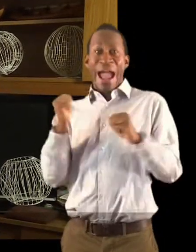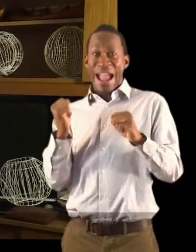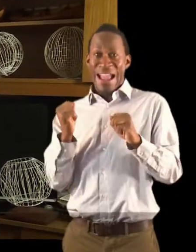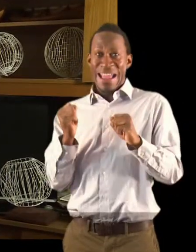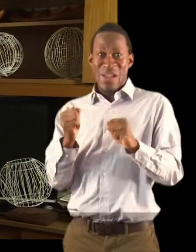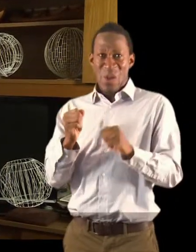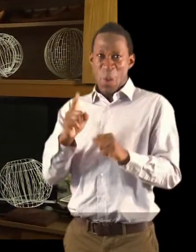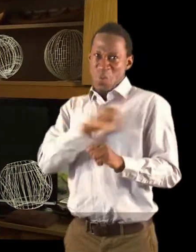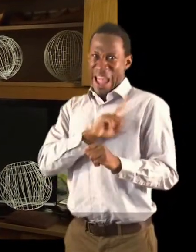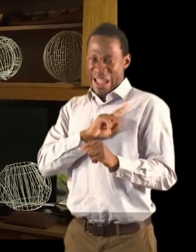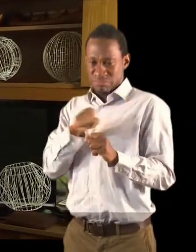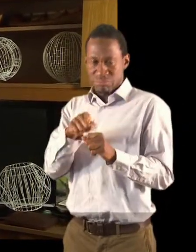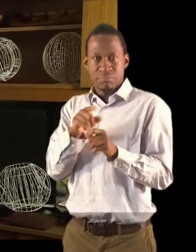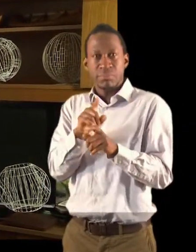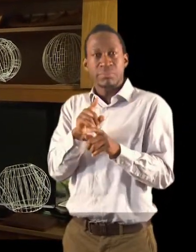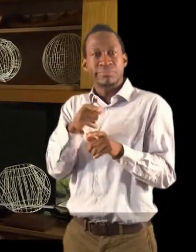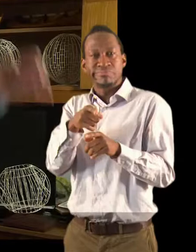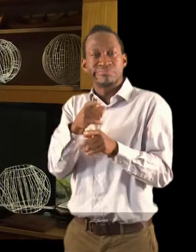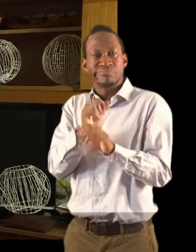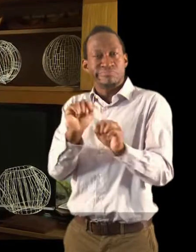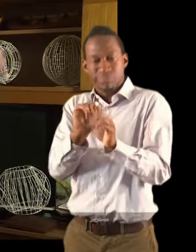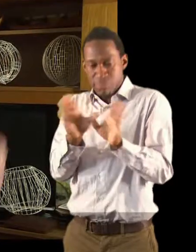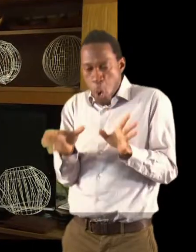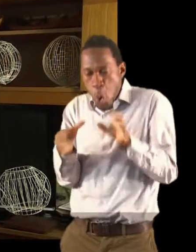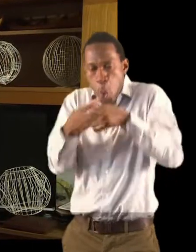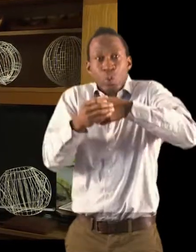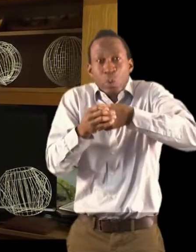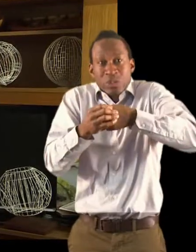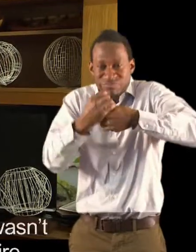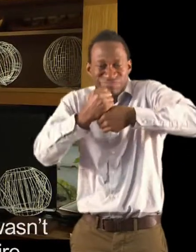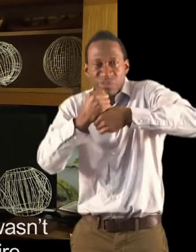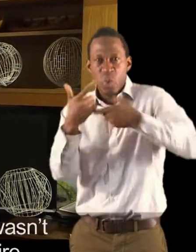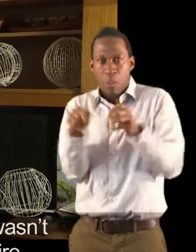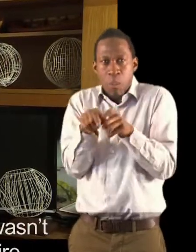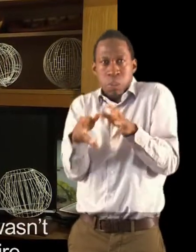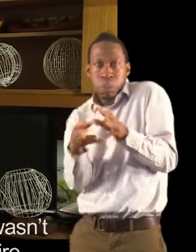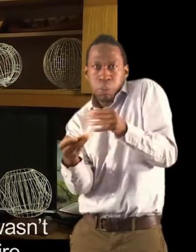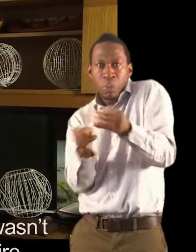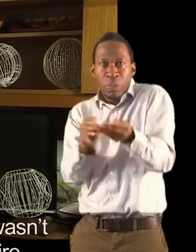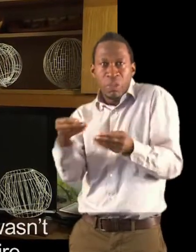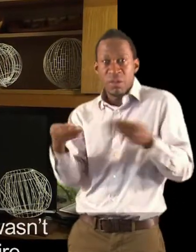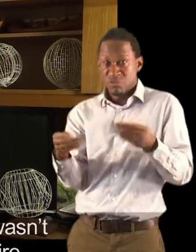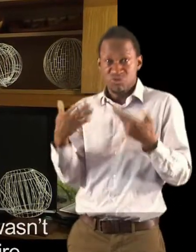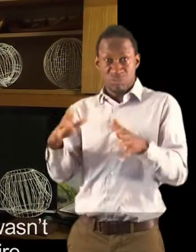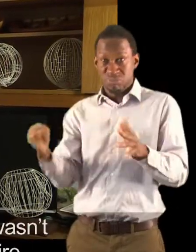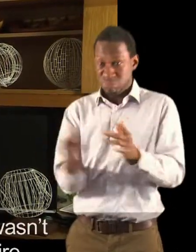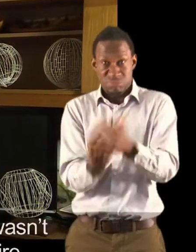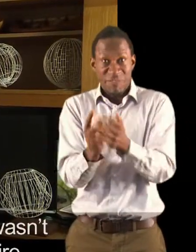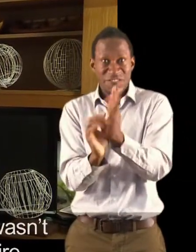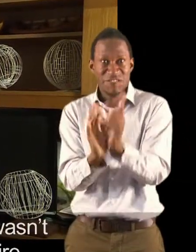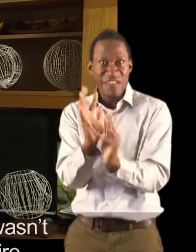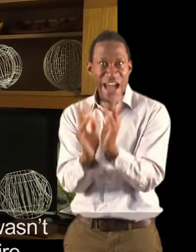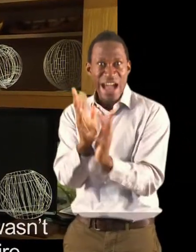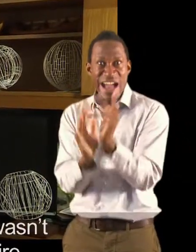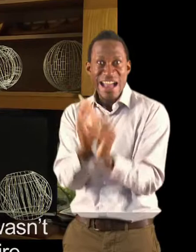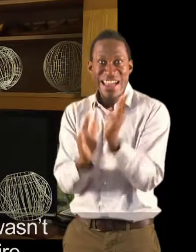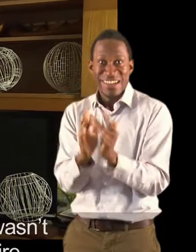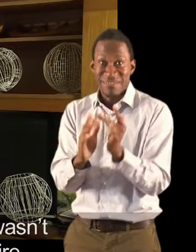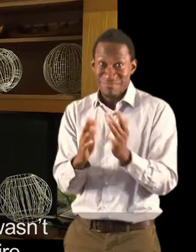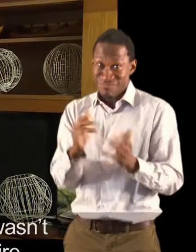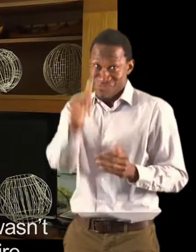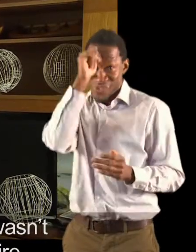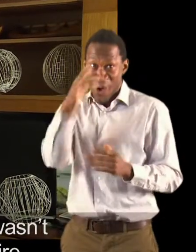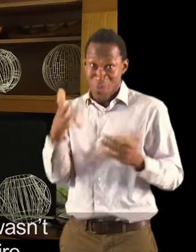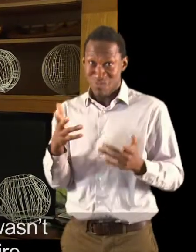this explosive would go off. It'd go off. Woof! It didn't go bang because it wasn't enclosed, it just took fire.